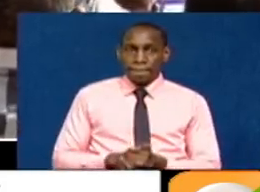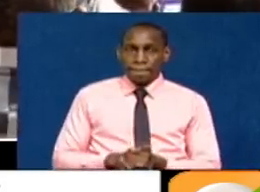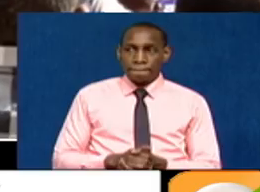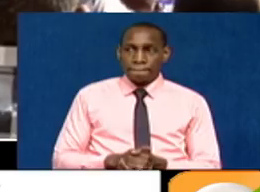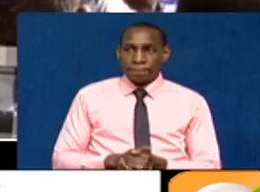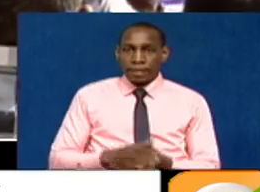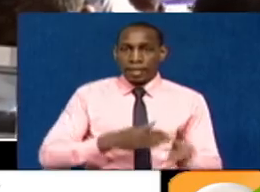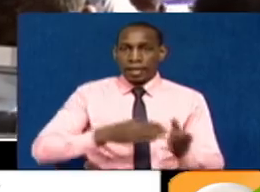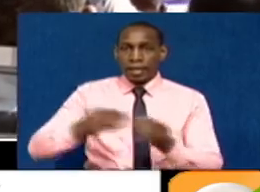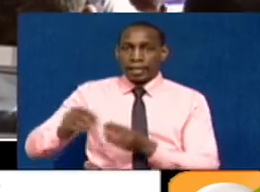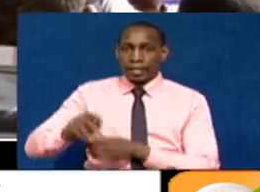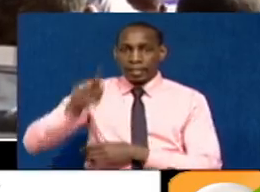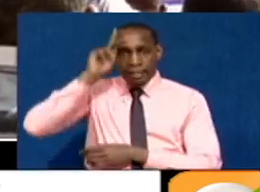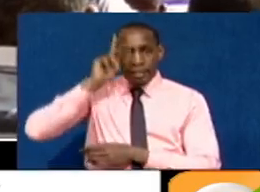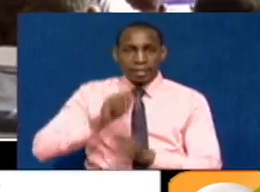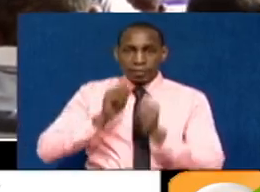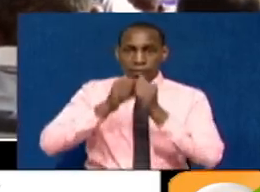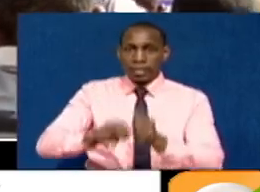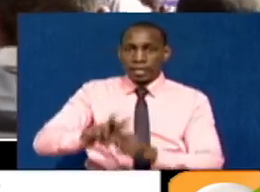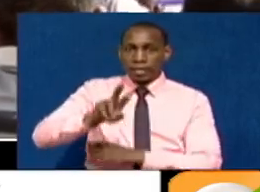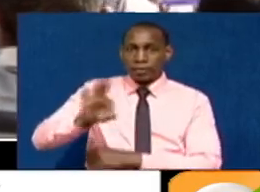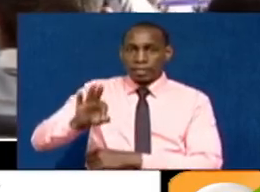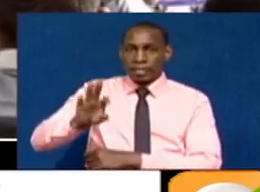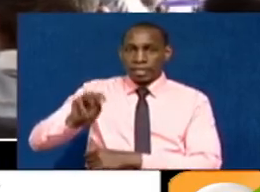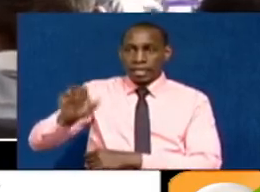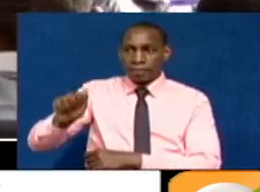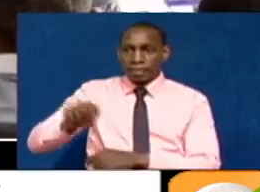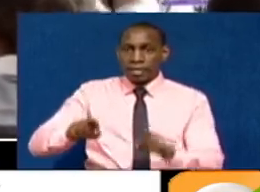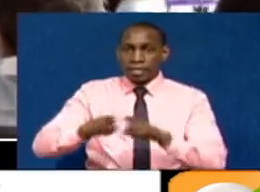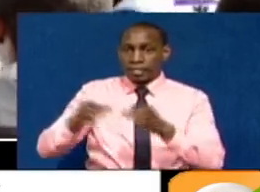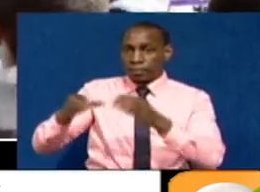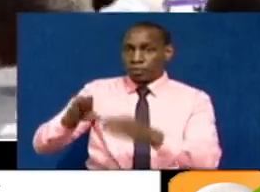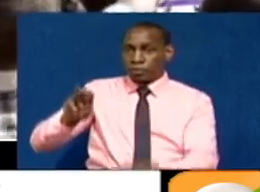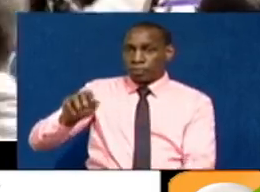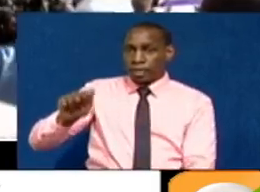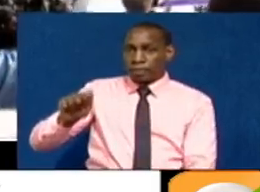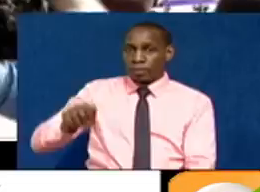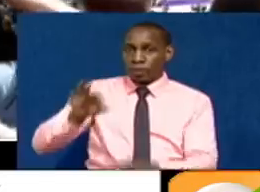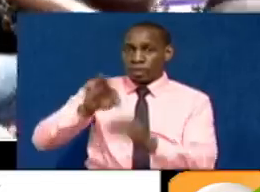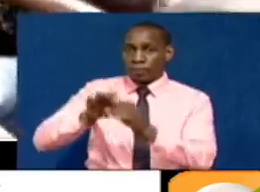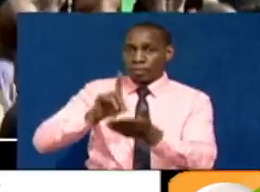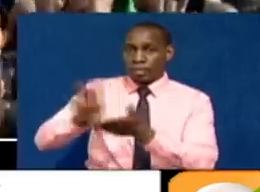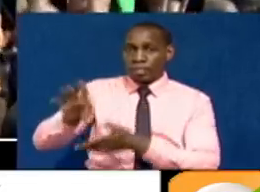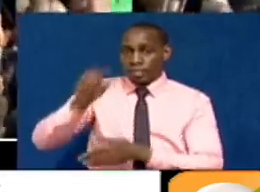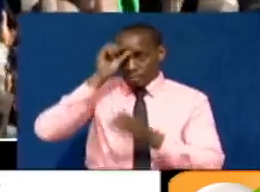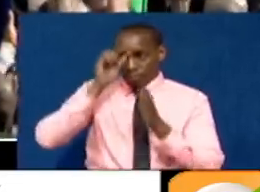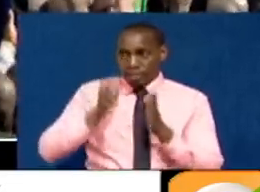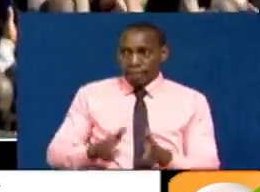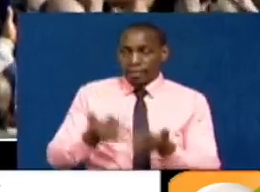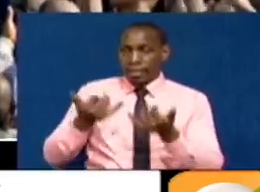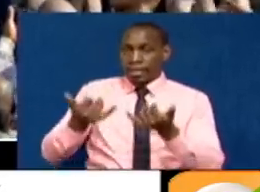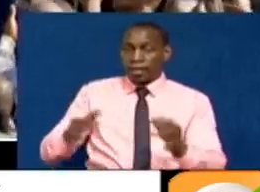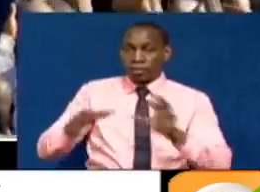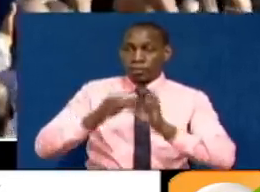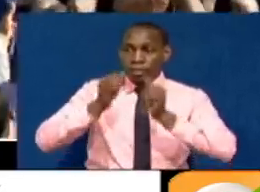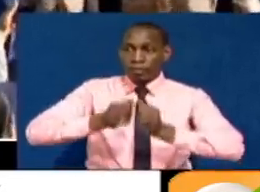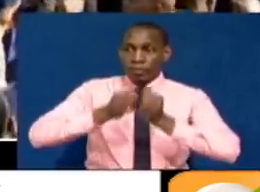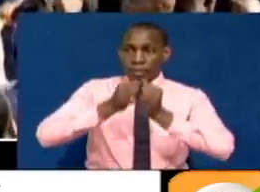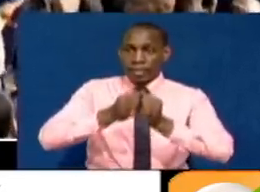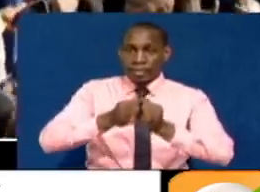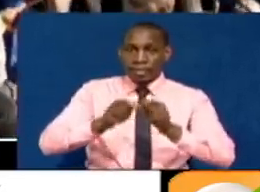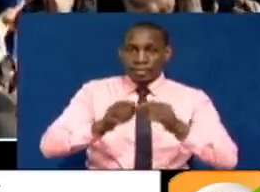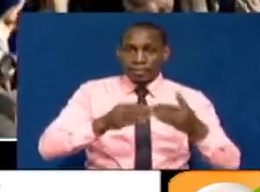to Karen with 23 MCAs, the same MCAs who, you know, voted to impeach her. Now they are together and she's